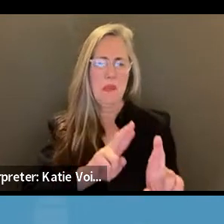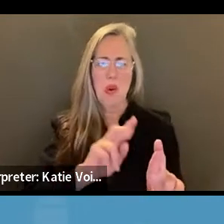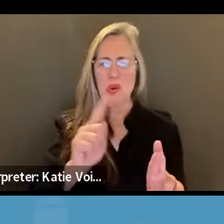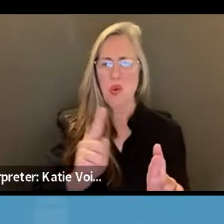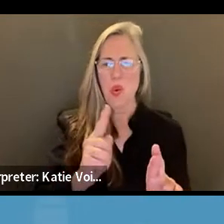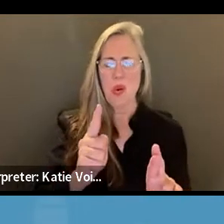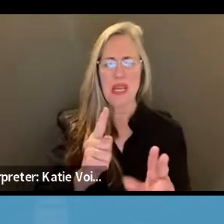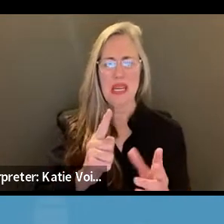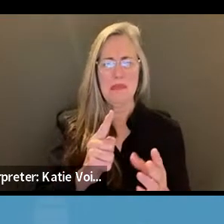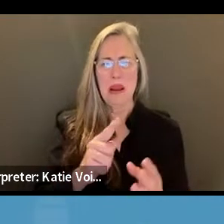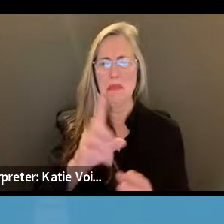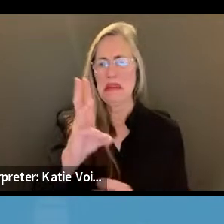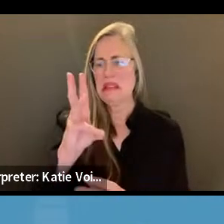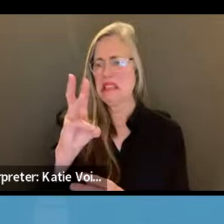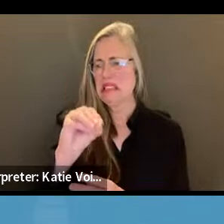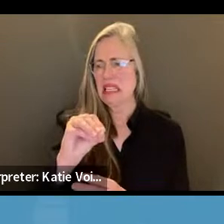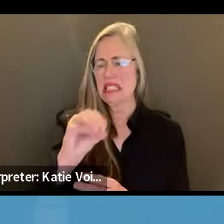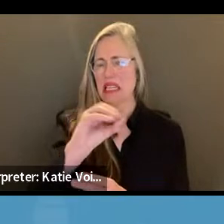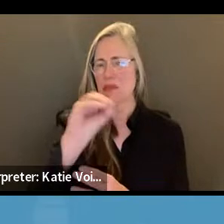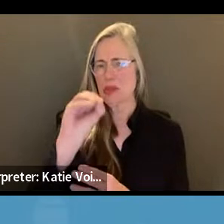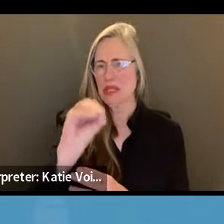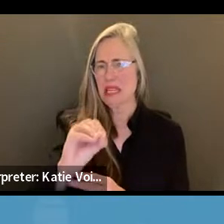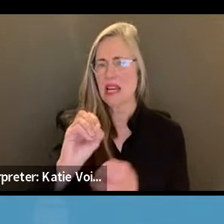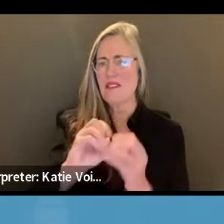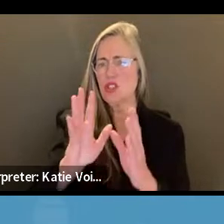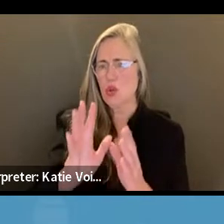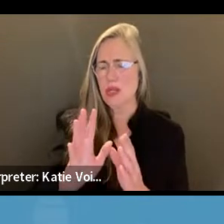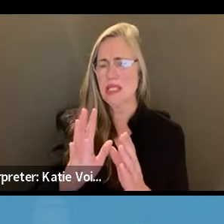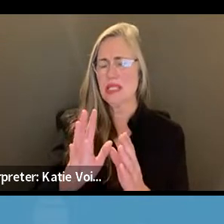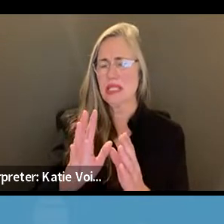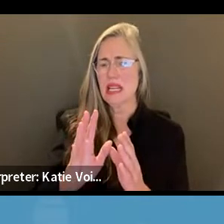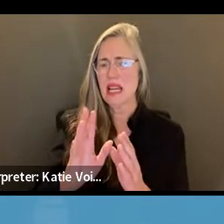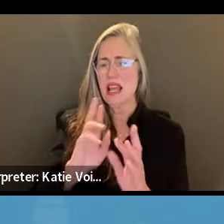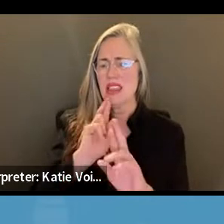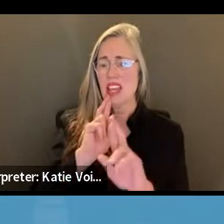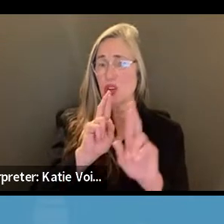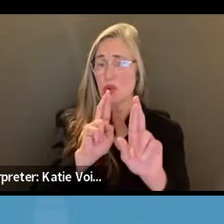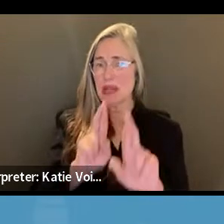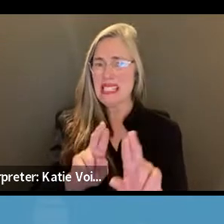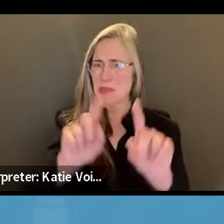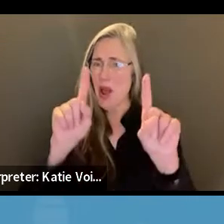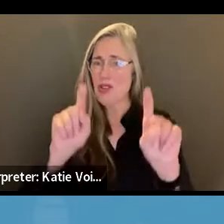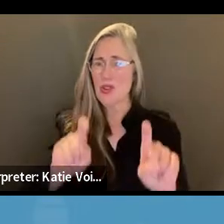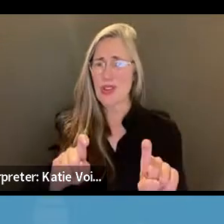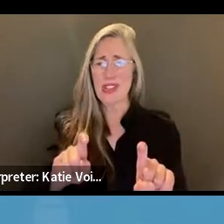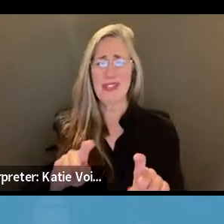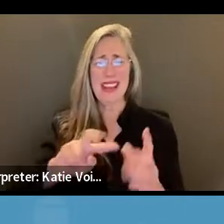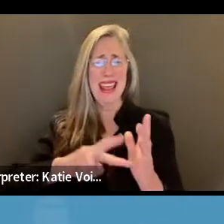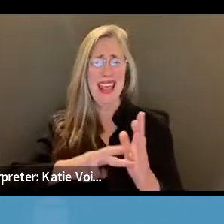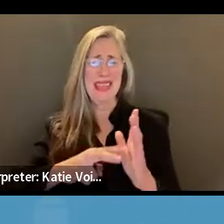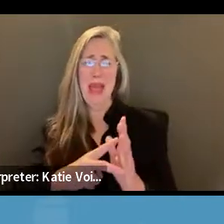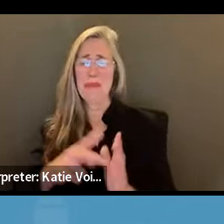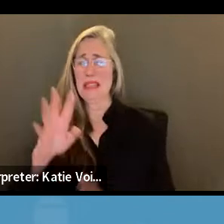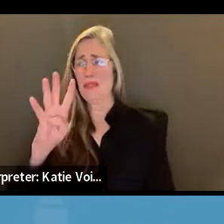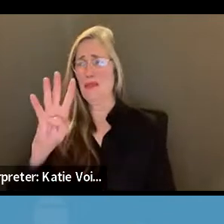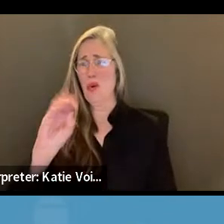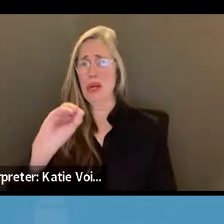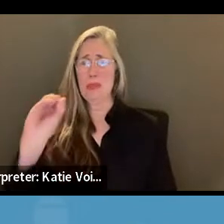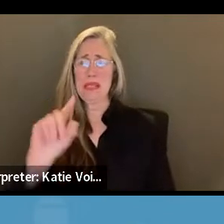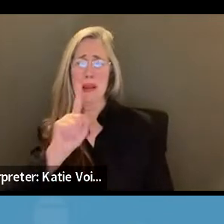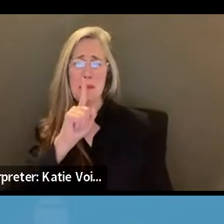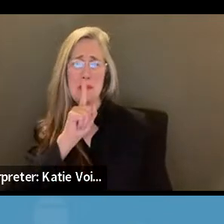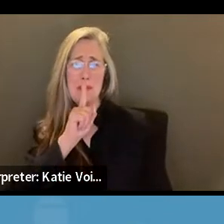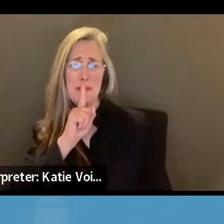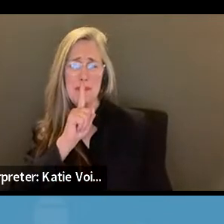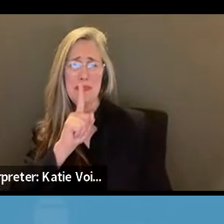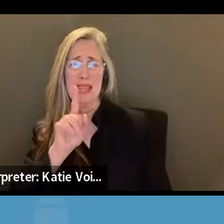think, 60-something% of students that actually were able to respond to the survey. And so obviously, when we're looking at an